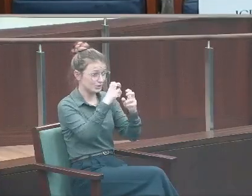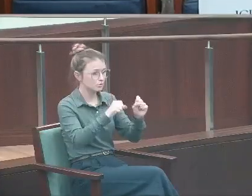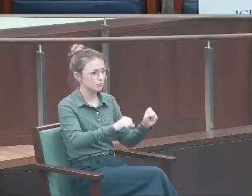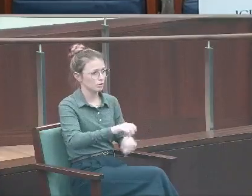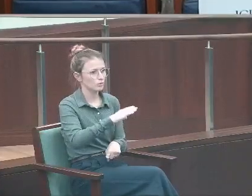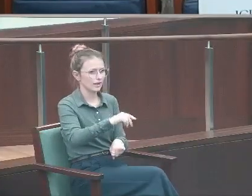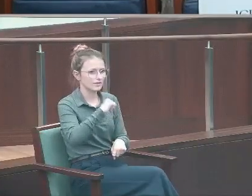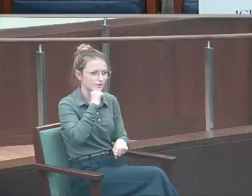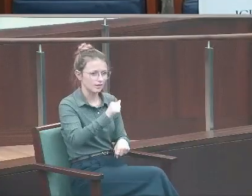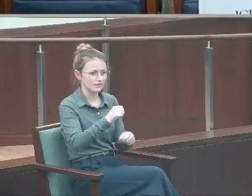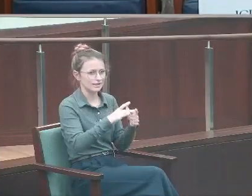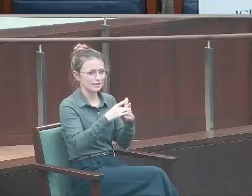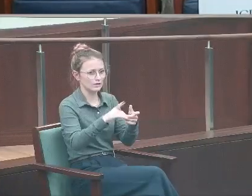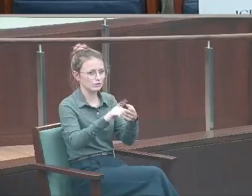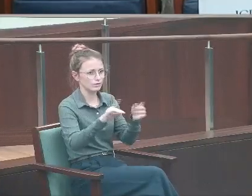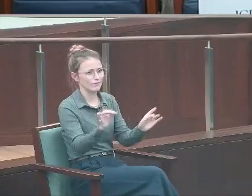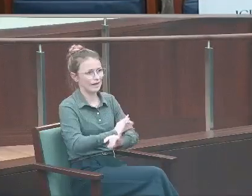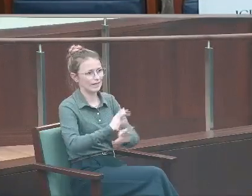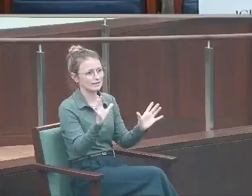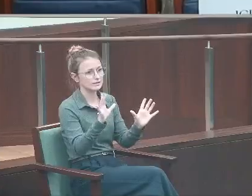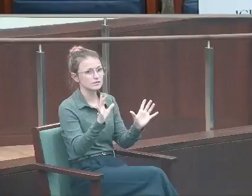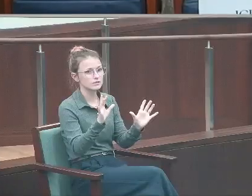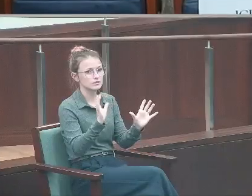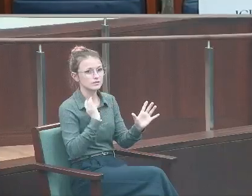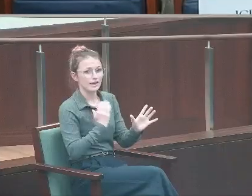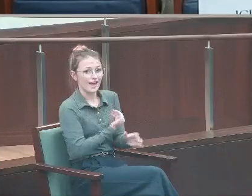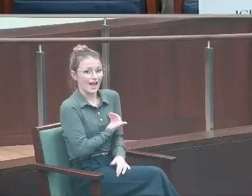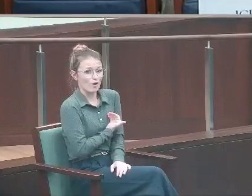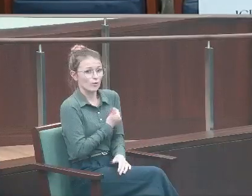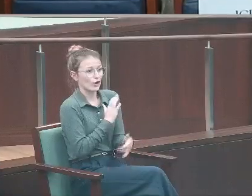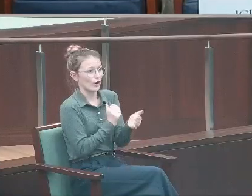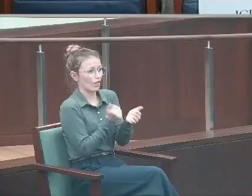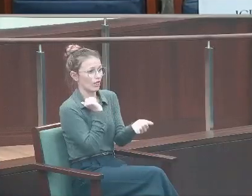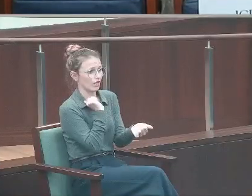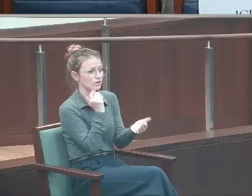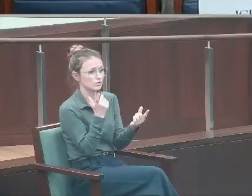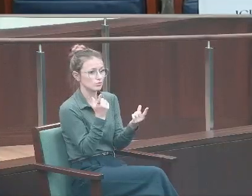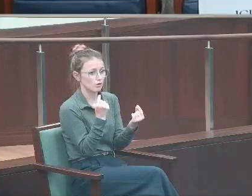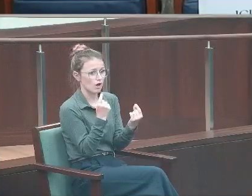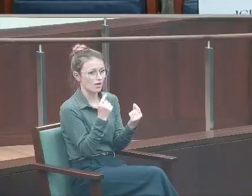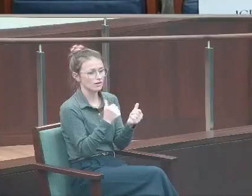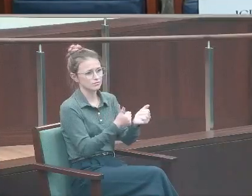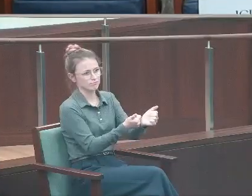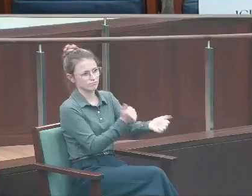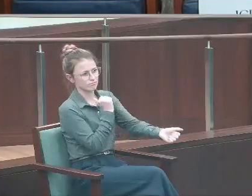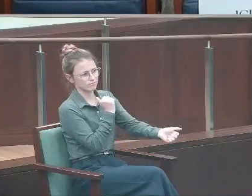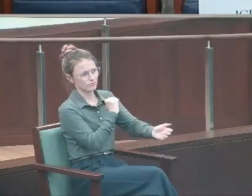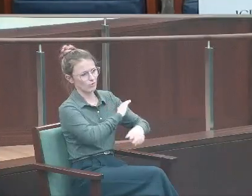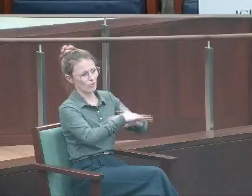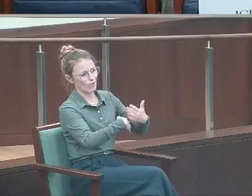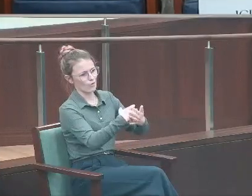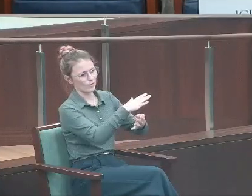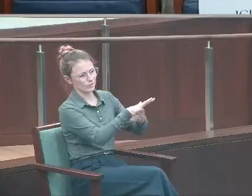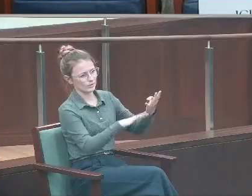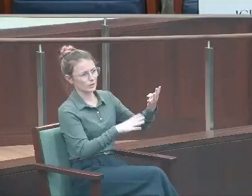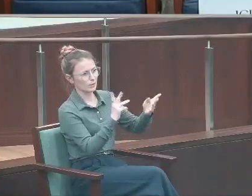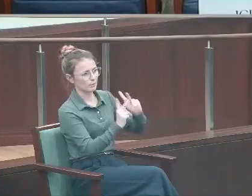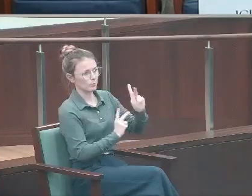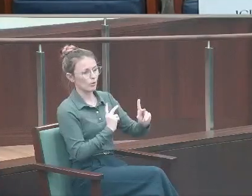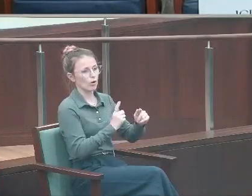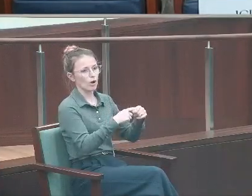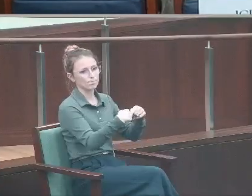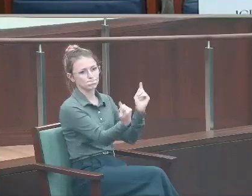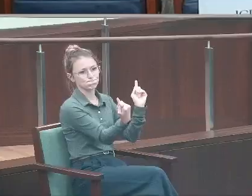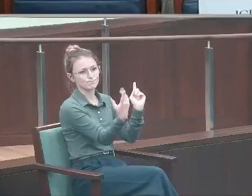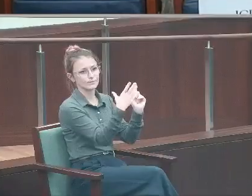to violence. So our dodge is stay clear of everything that people have legitimate disagreements about and